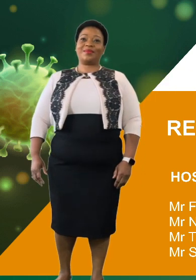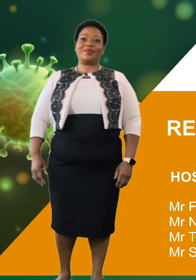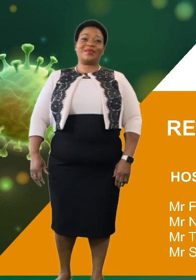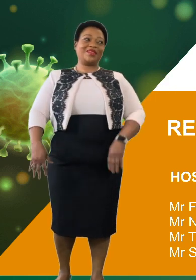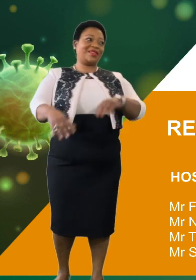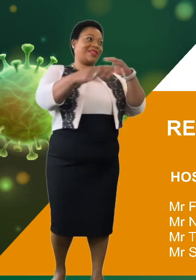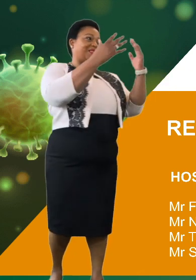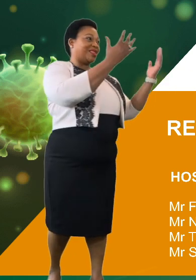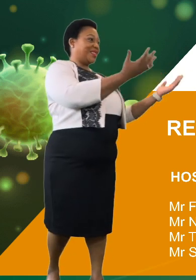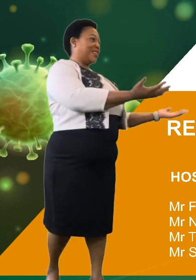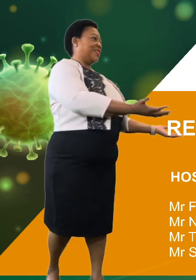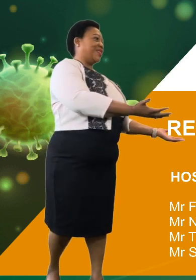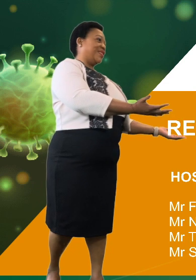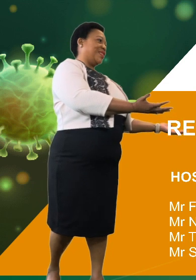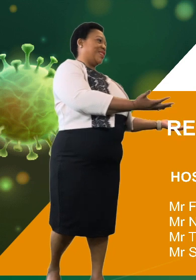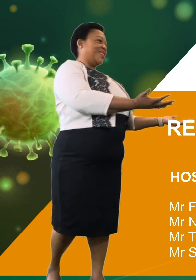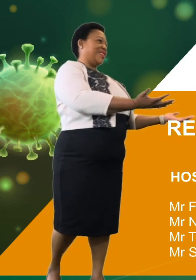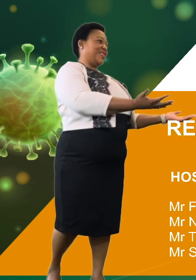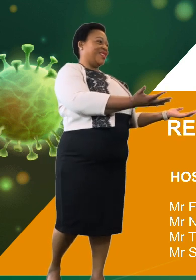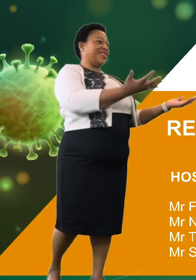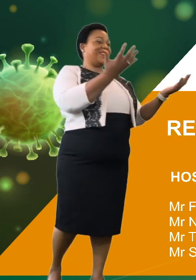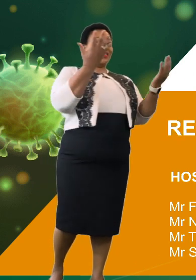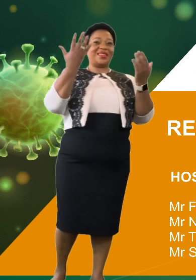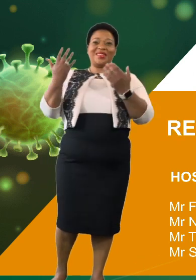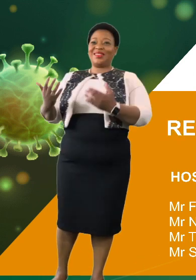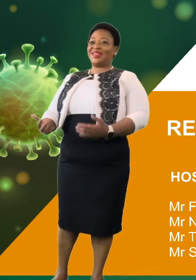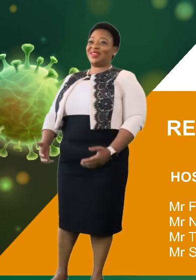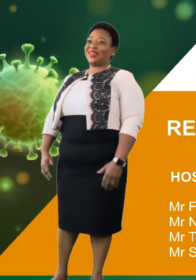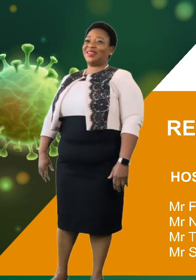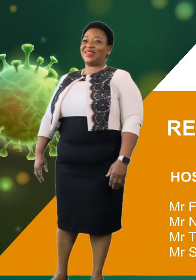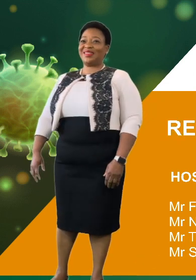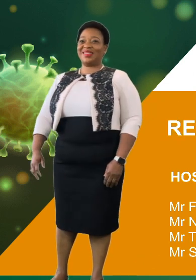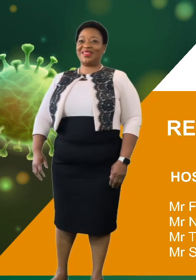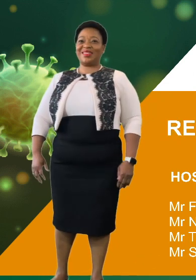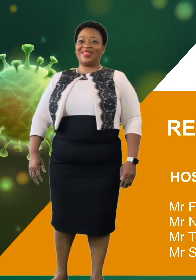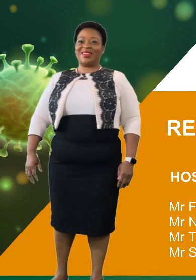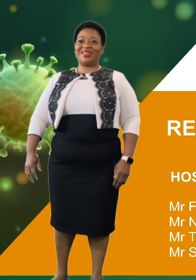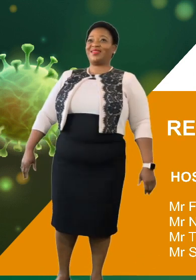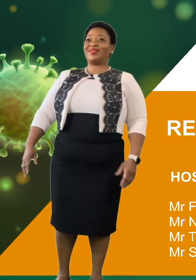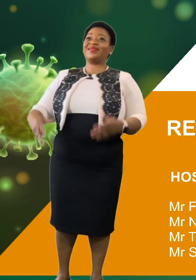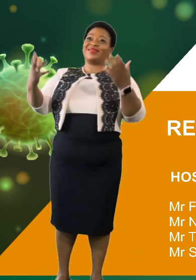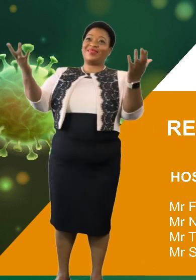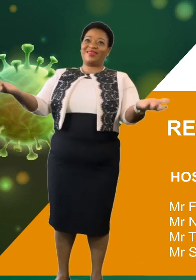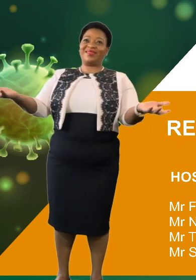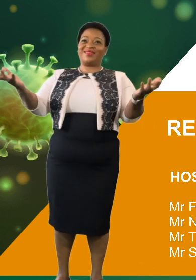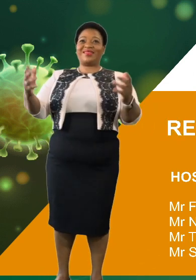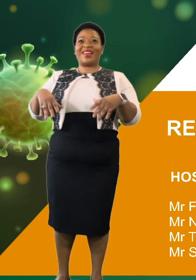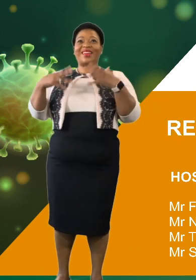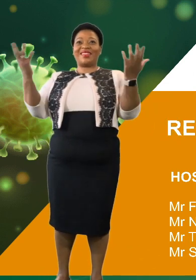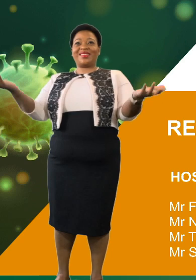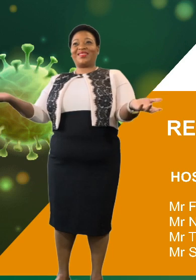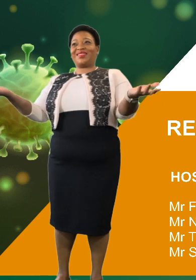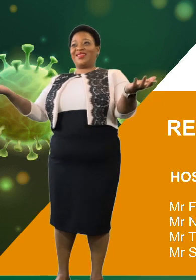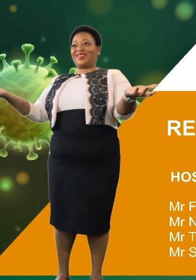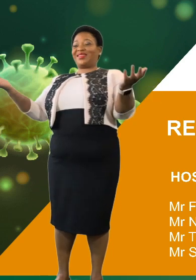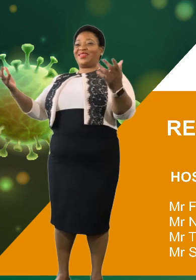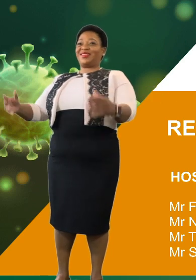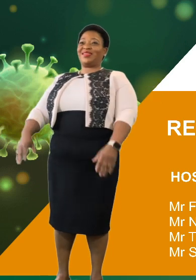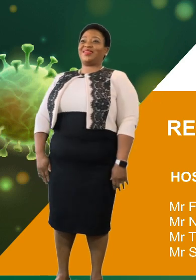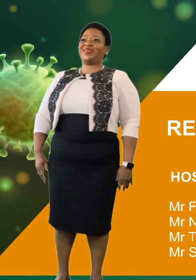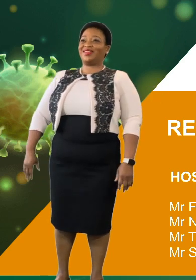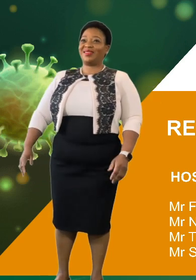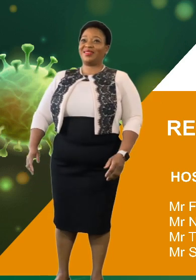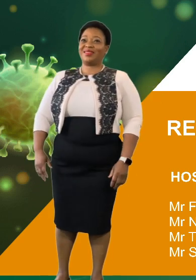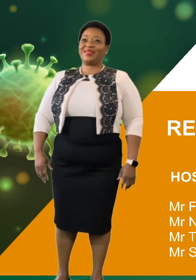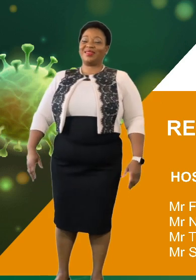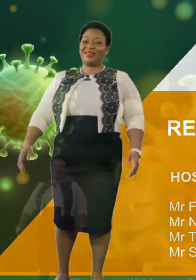we'll respond to them. I've already started to respond to some of them just in writing to them on the